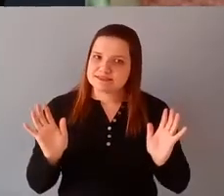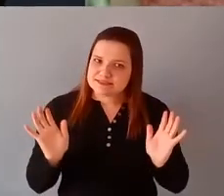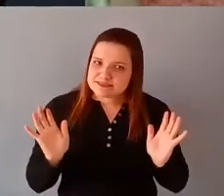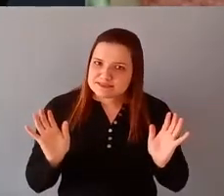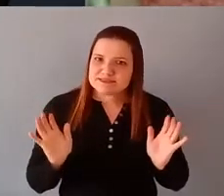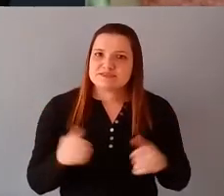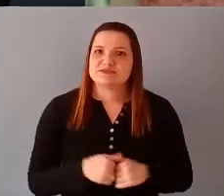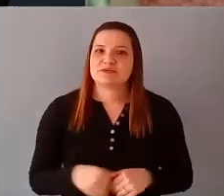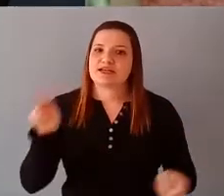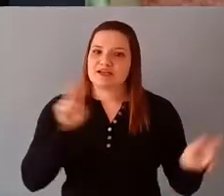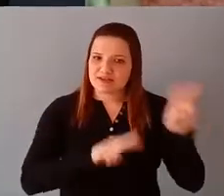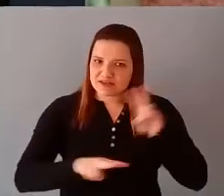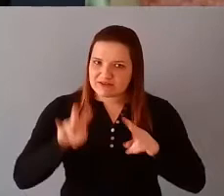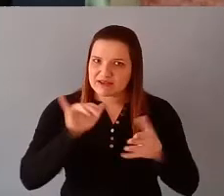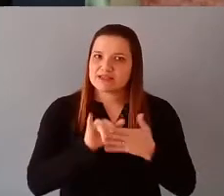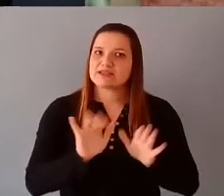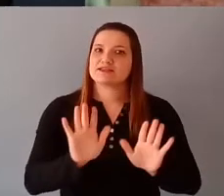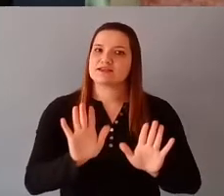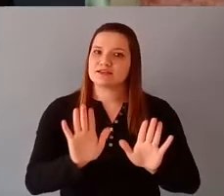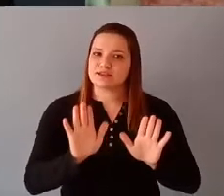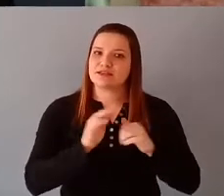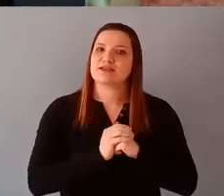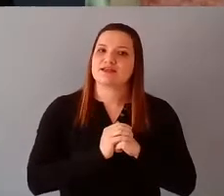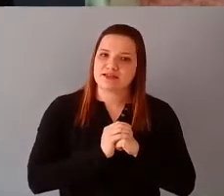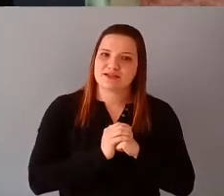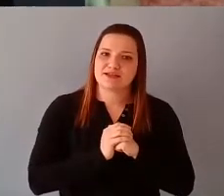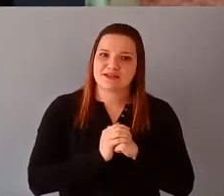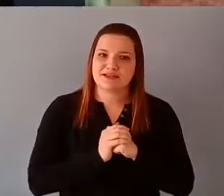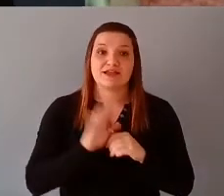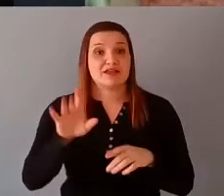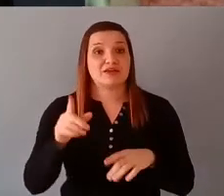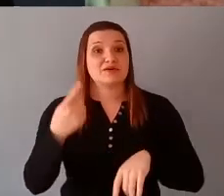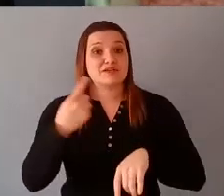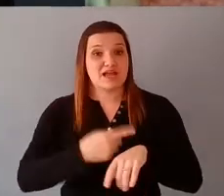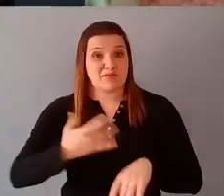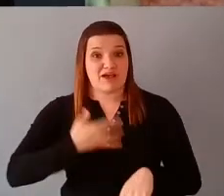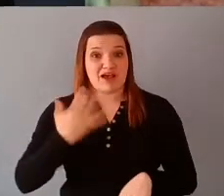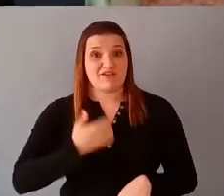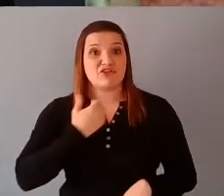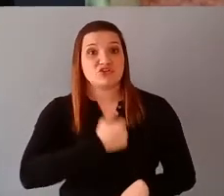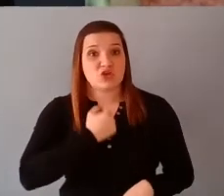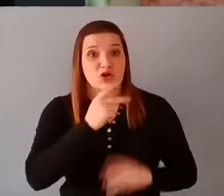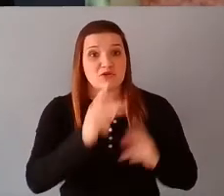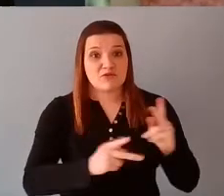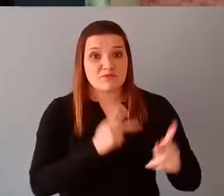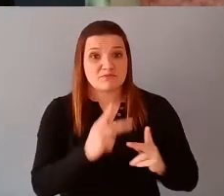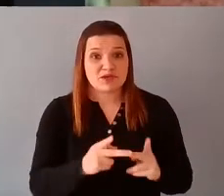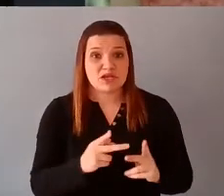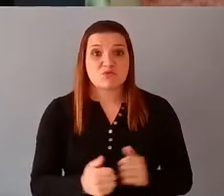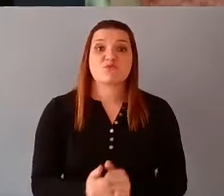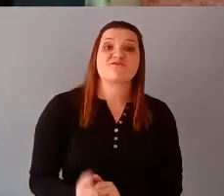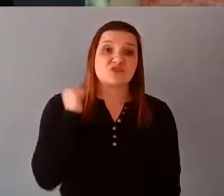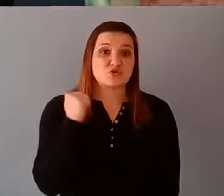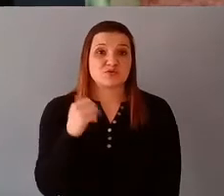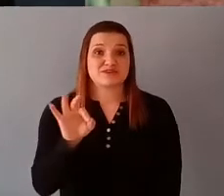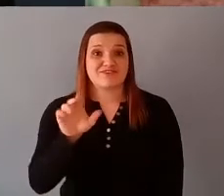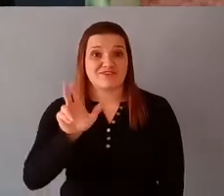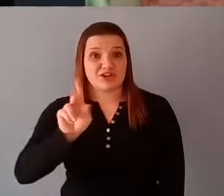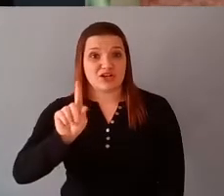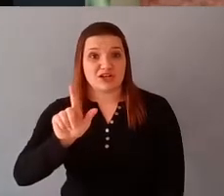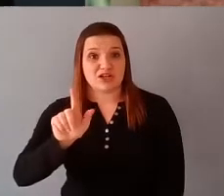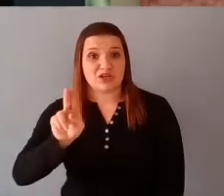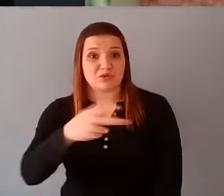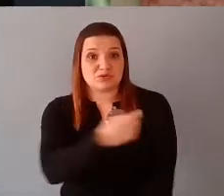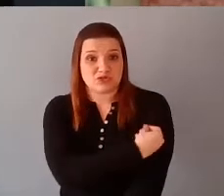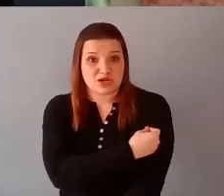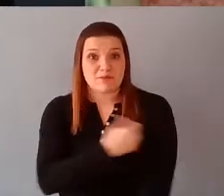of further evaluate that when we get to it. But There was a time that I used to feel sorry for the people who refused the flu shots because they had to